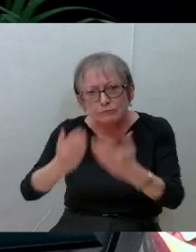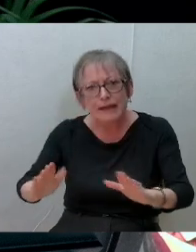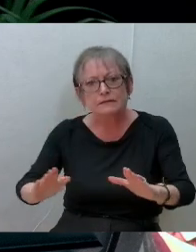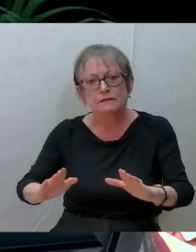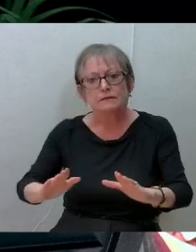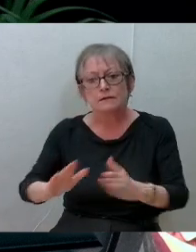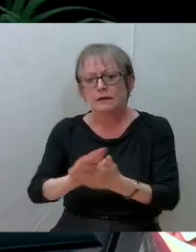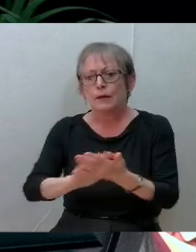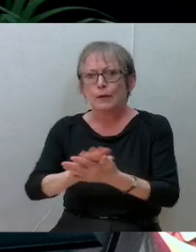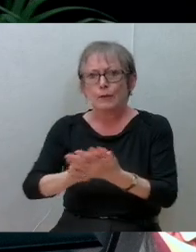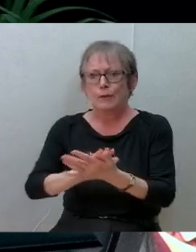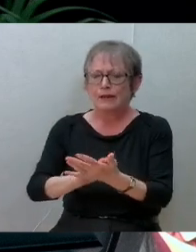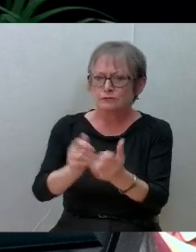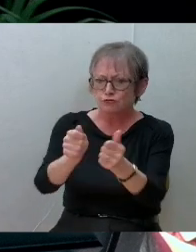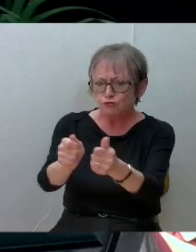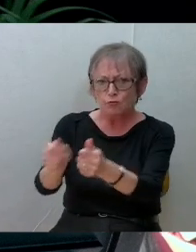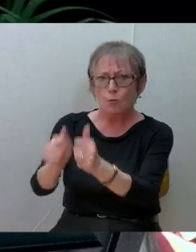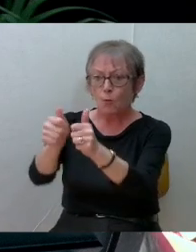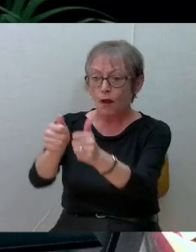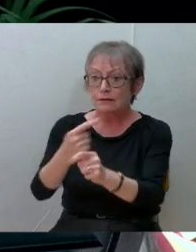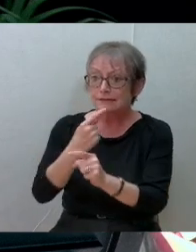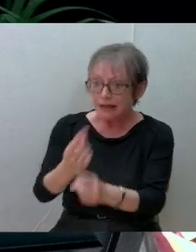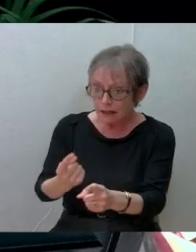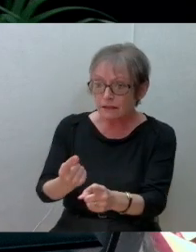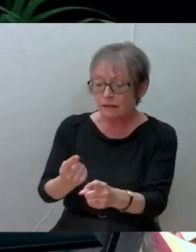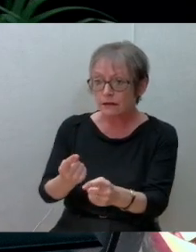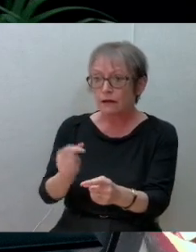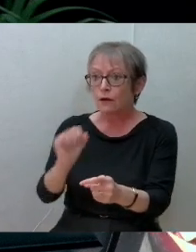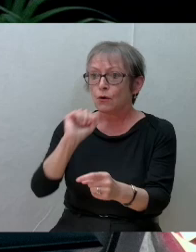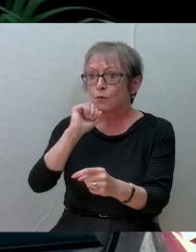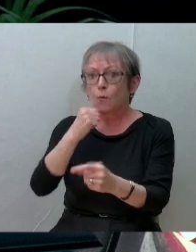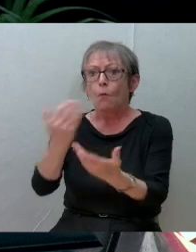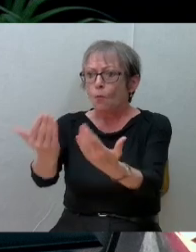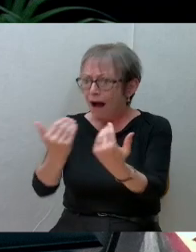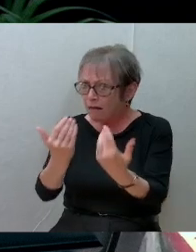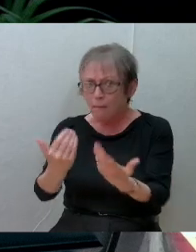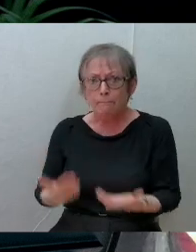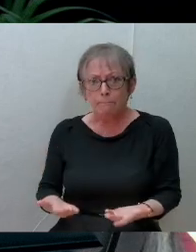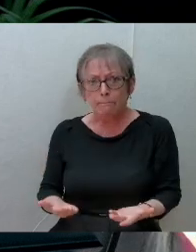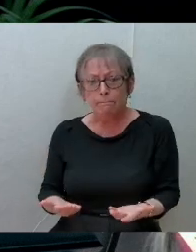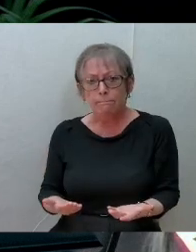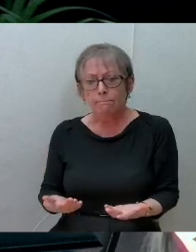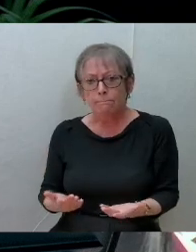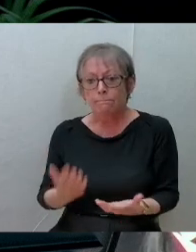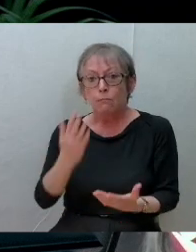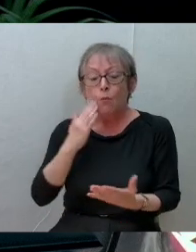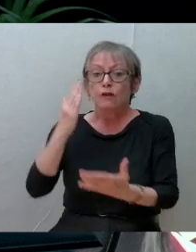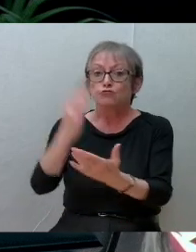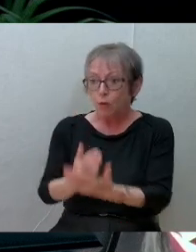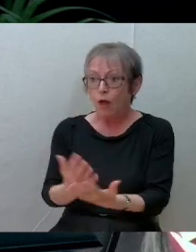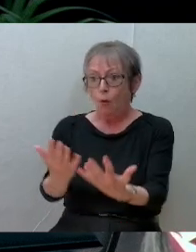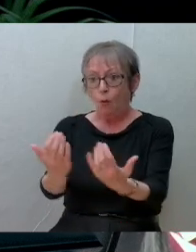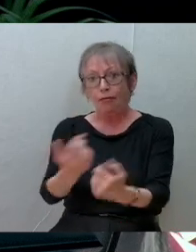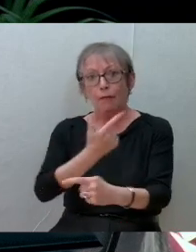decency, and respect, and tell them that you're so very much welcome here. When we truly welcome